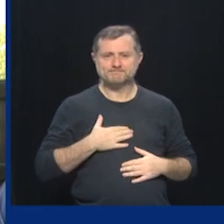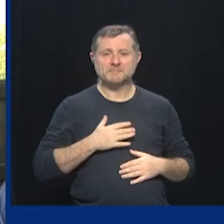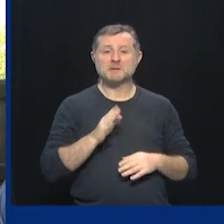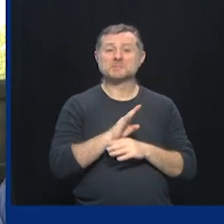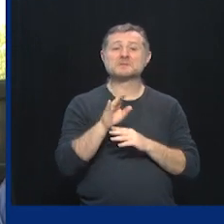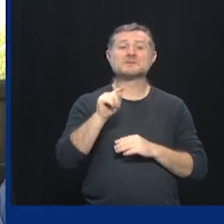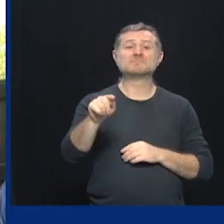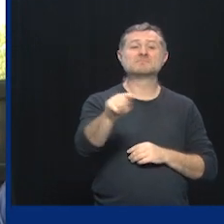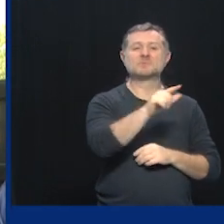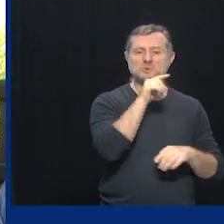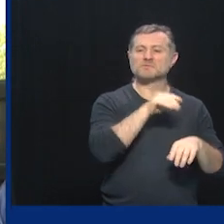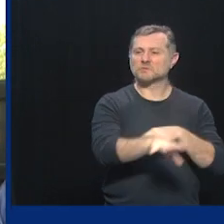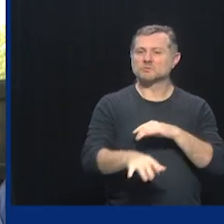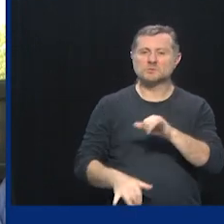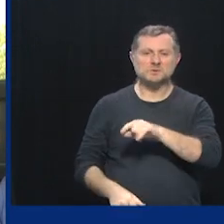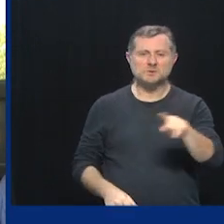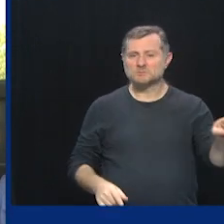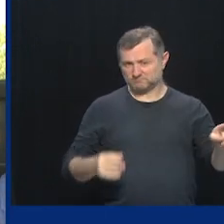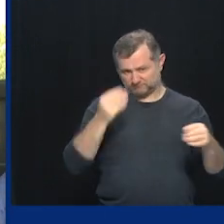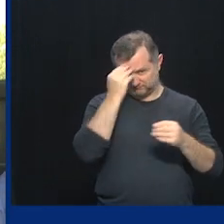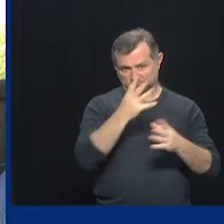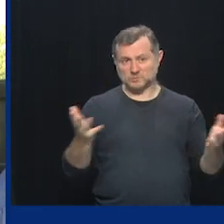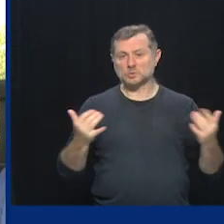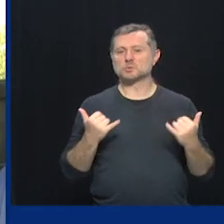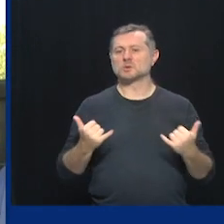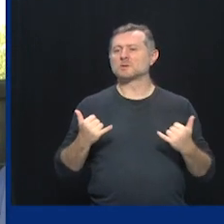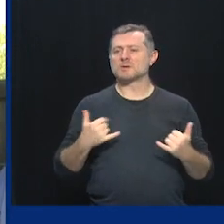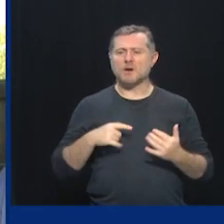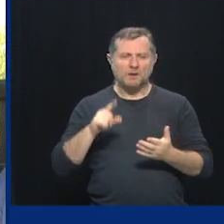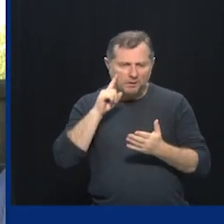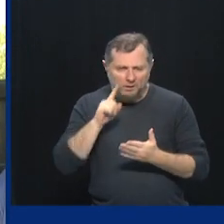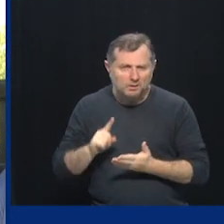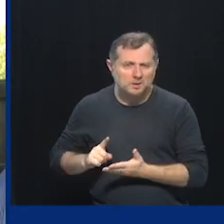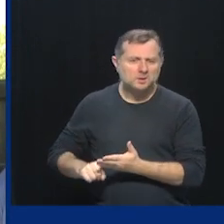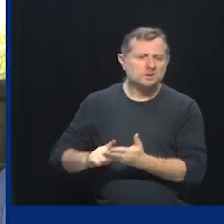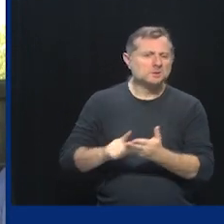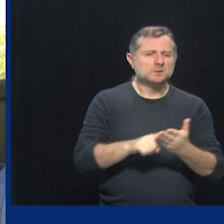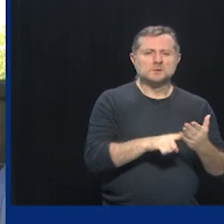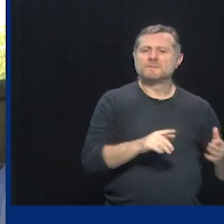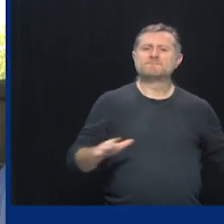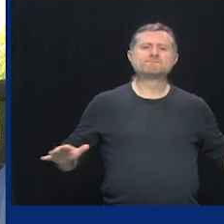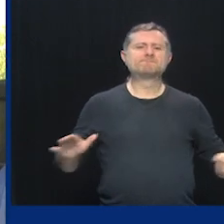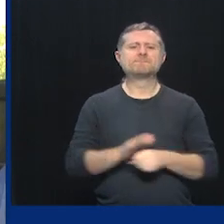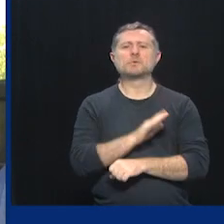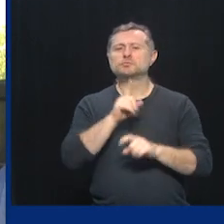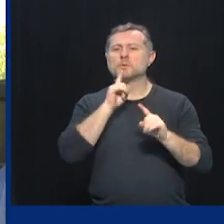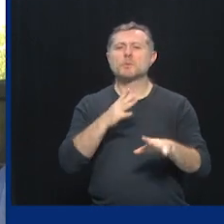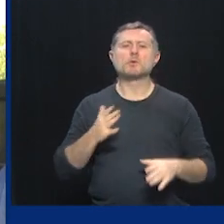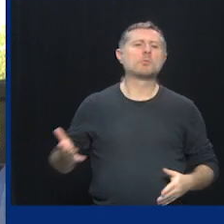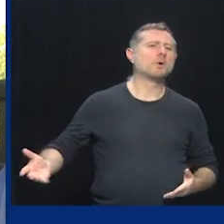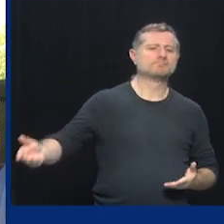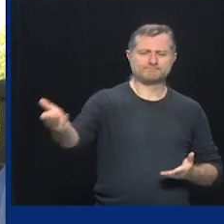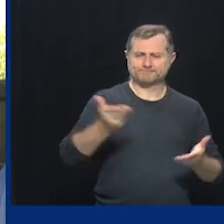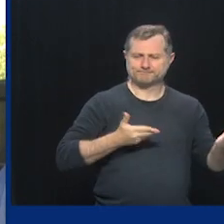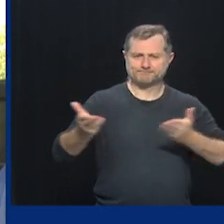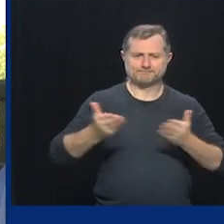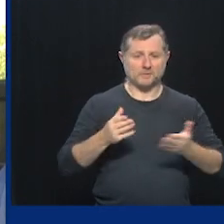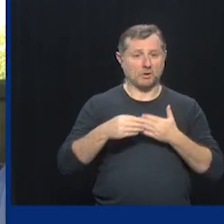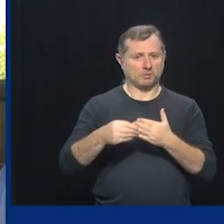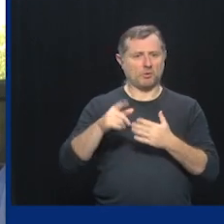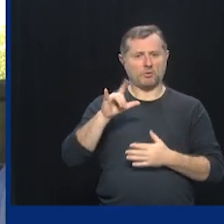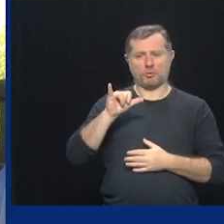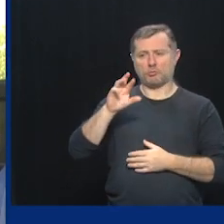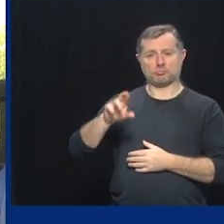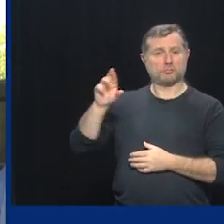we're doing here is on the ground, is doing assessments, and I want to have, you'll get a complete report from our leadership at the Long Island Railroad, as well as